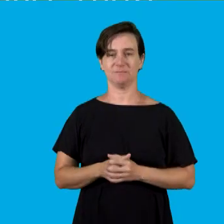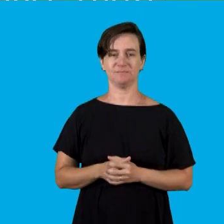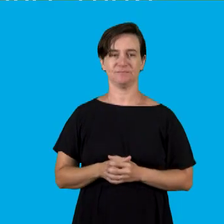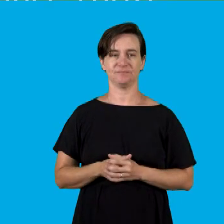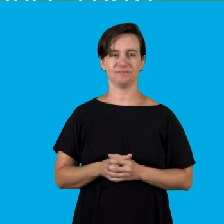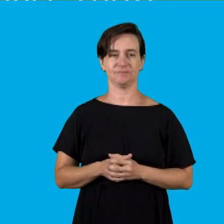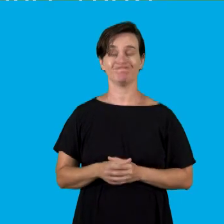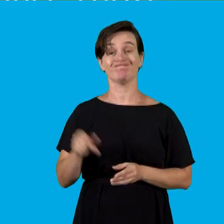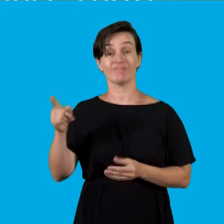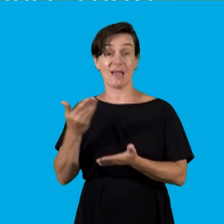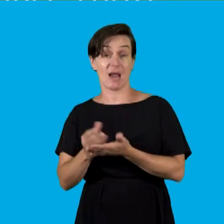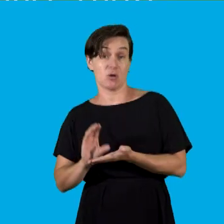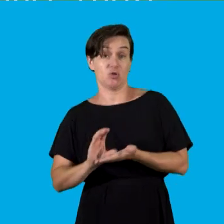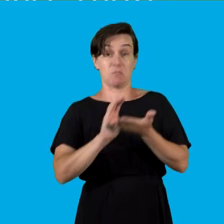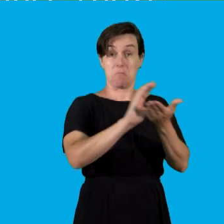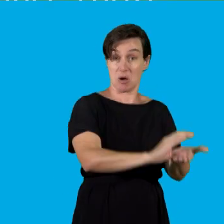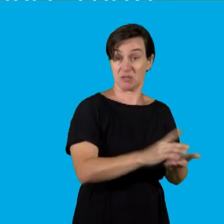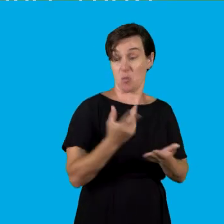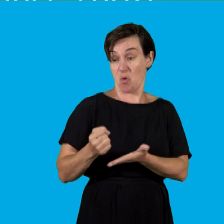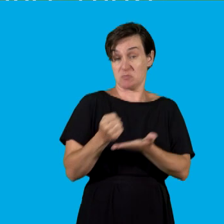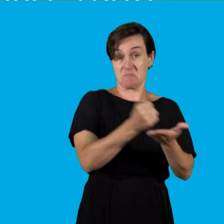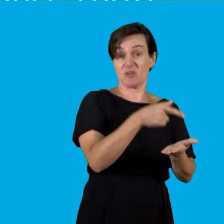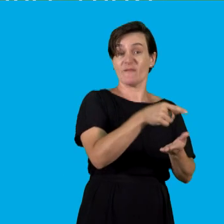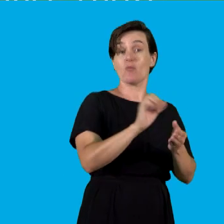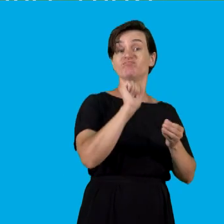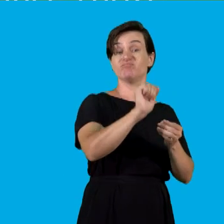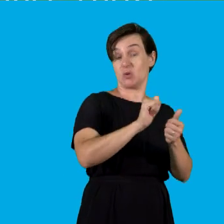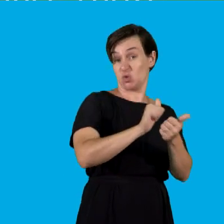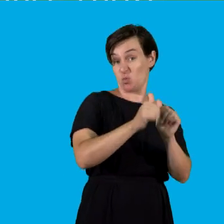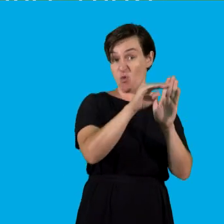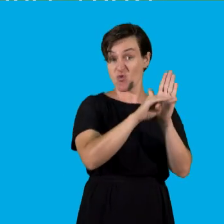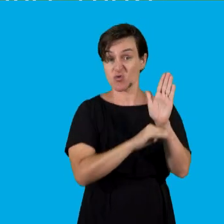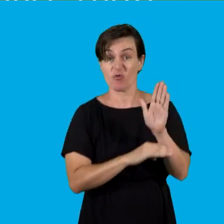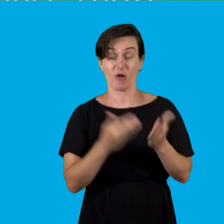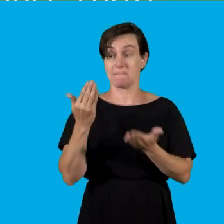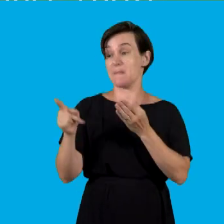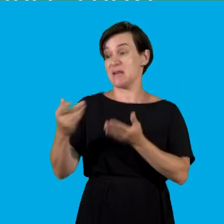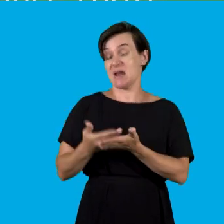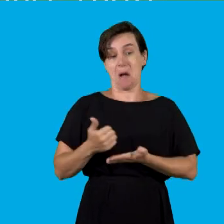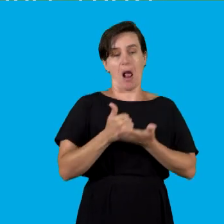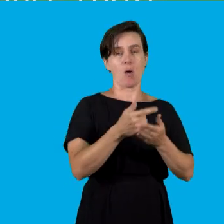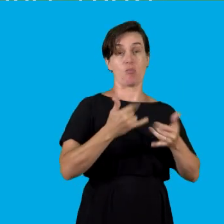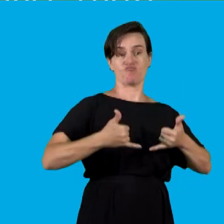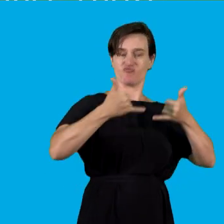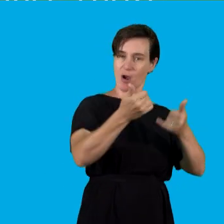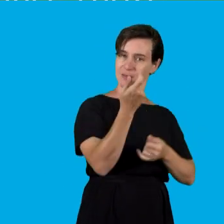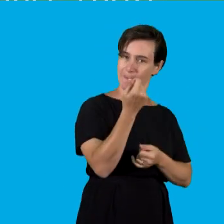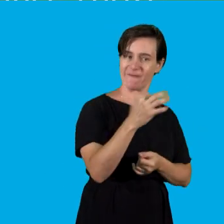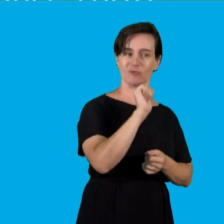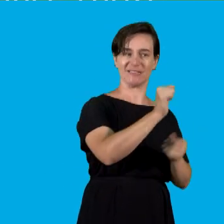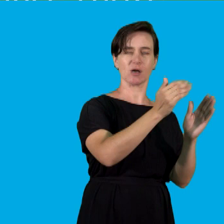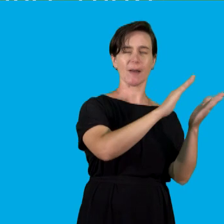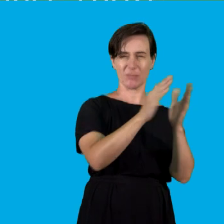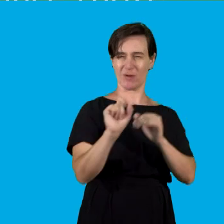Sponsor special sport programs by providing finance, that is prize money for special community